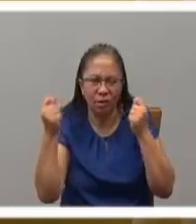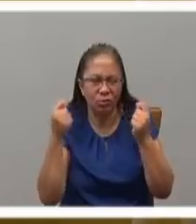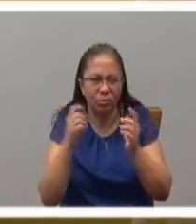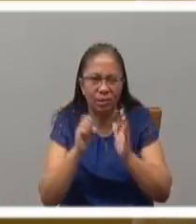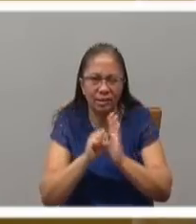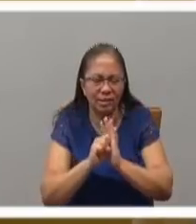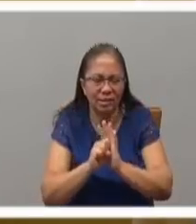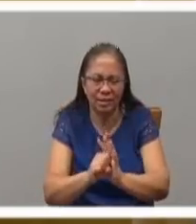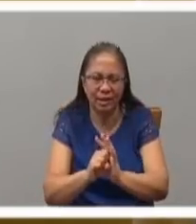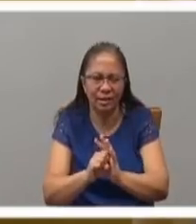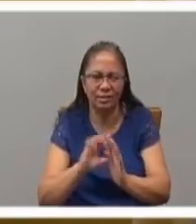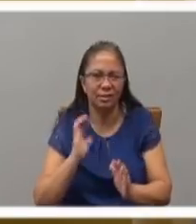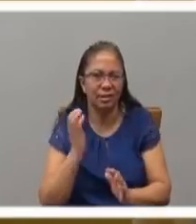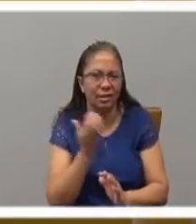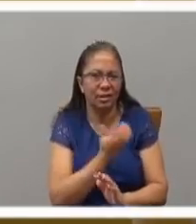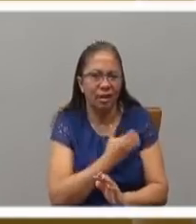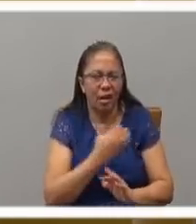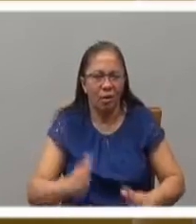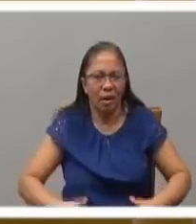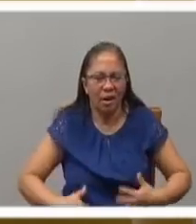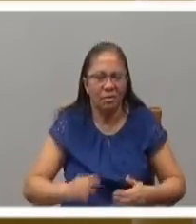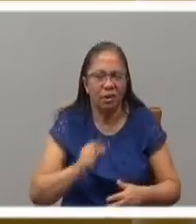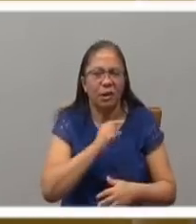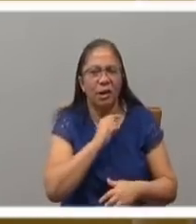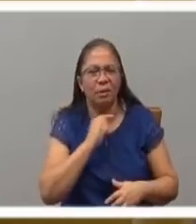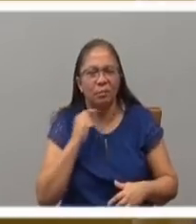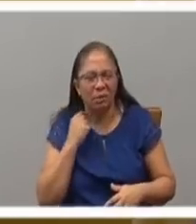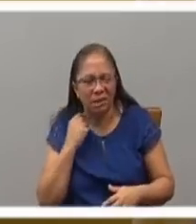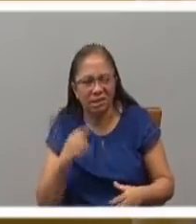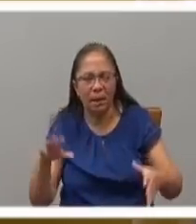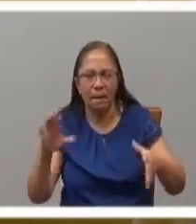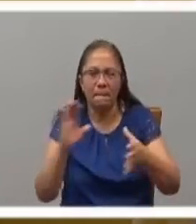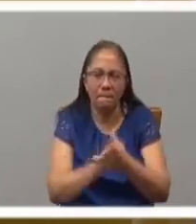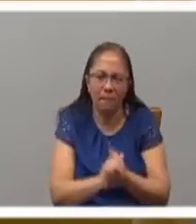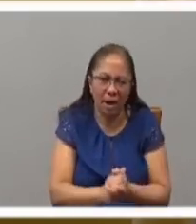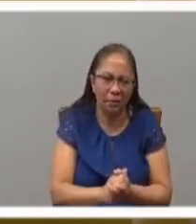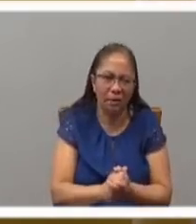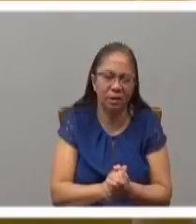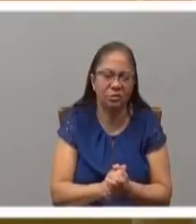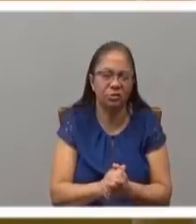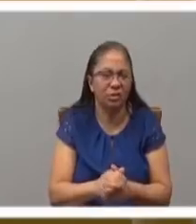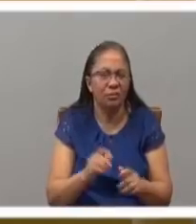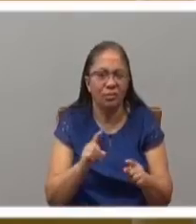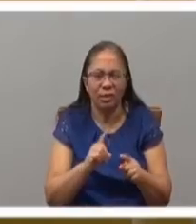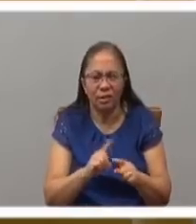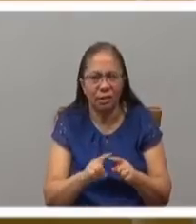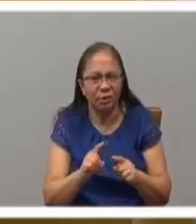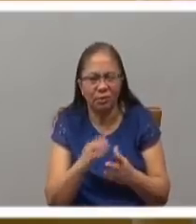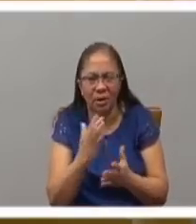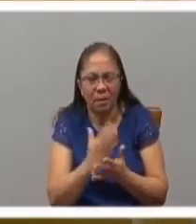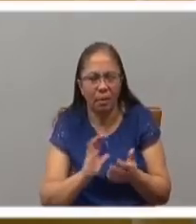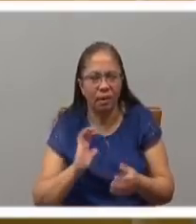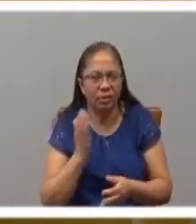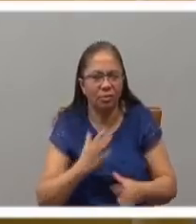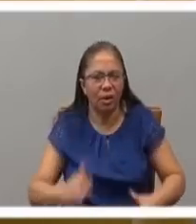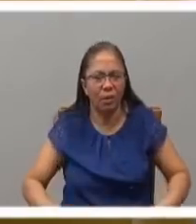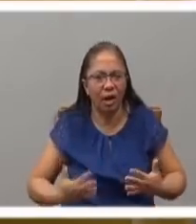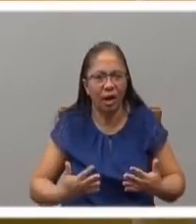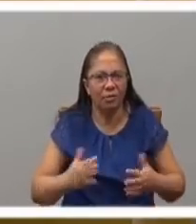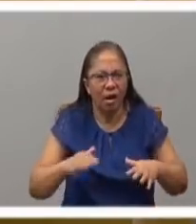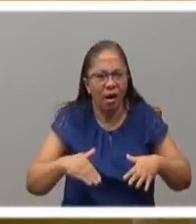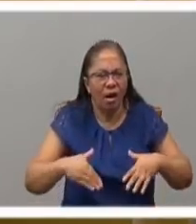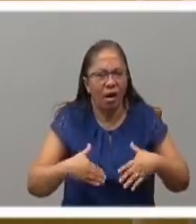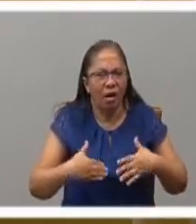our vocations, in our priesthood, in our marriage, in our commitment? How can we experience these